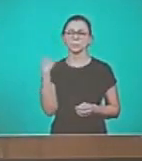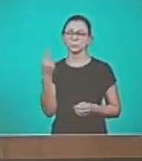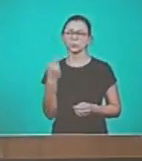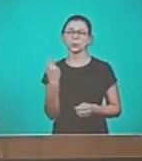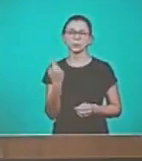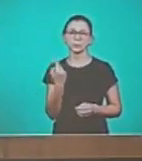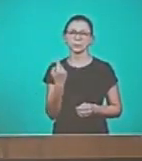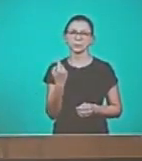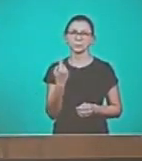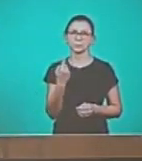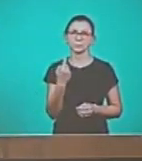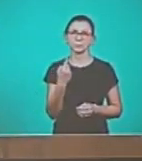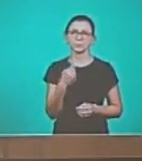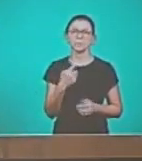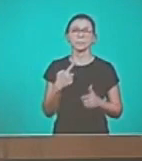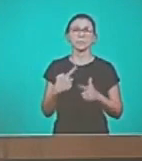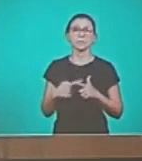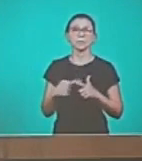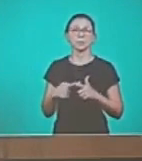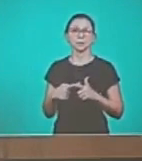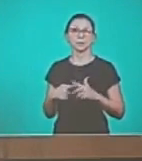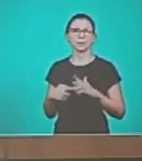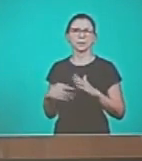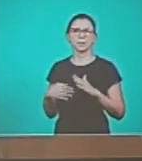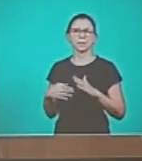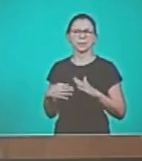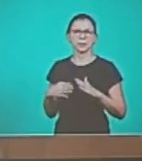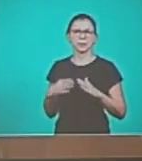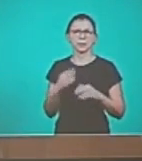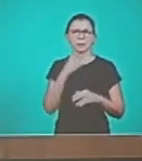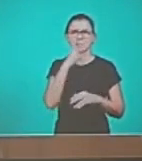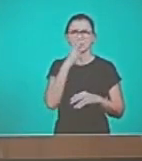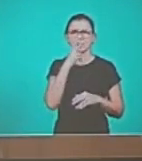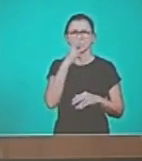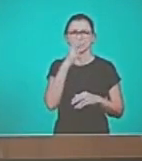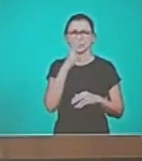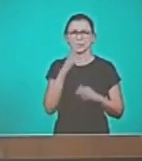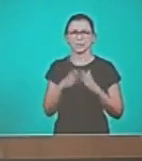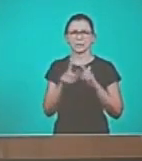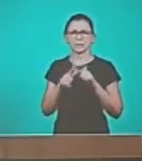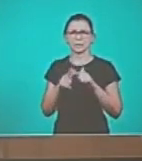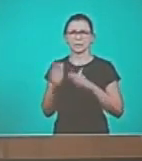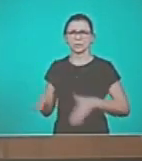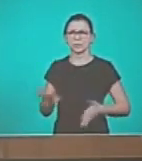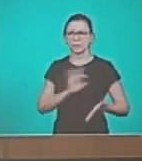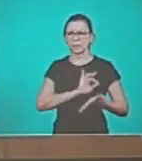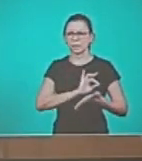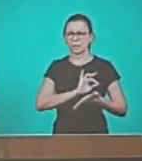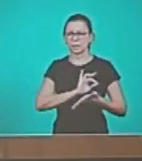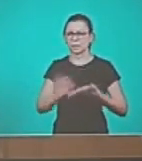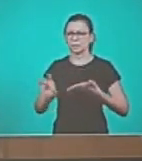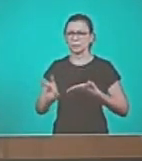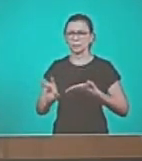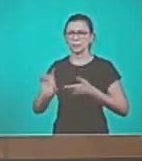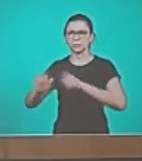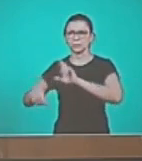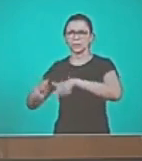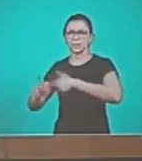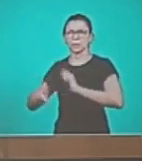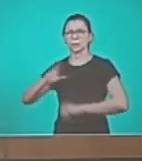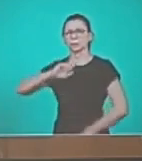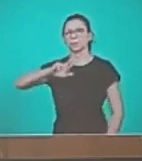say bad things about us. Because the church, it looks, feels like the church is enemy of Israel, and the faithful church is not enemy of